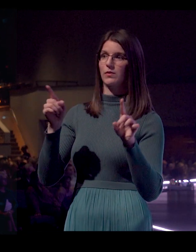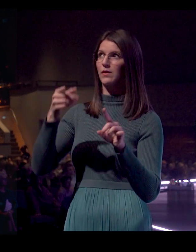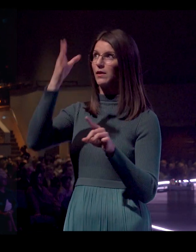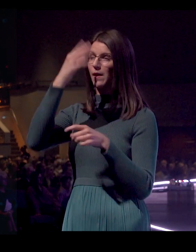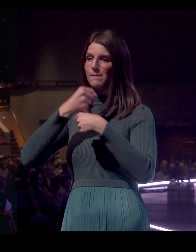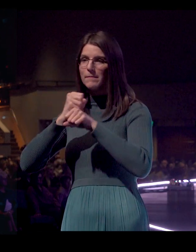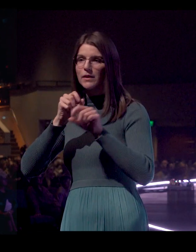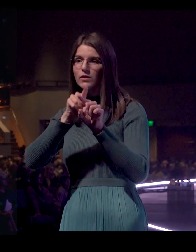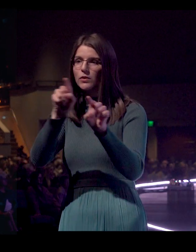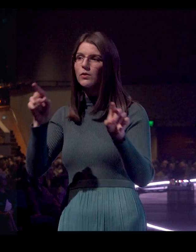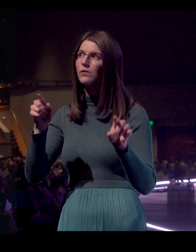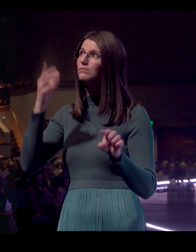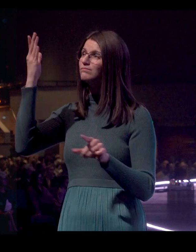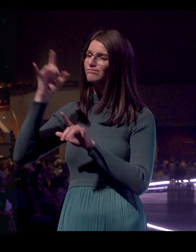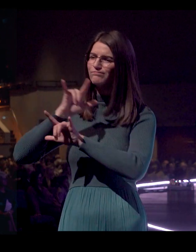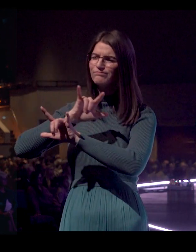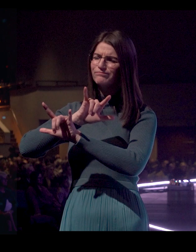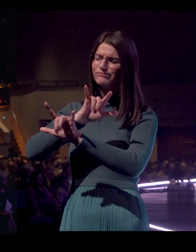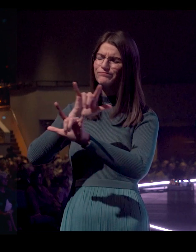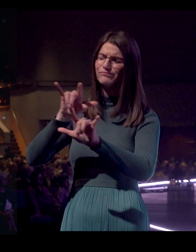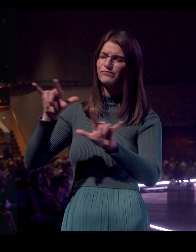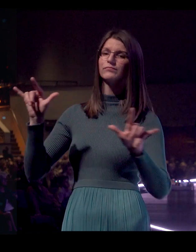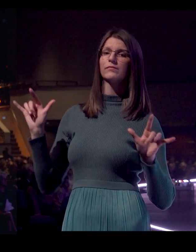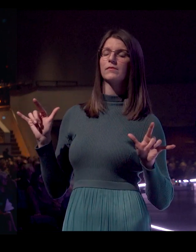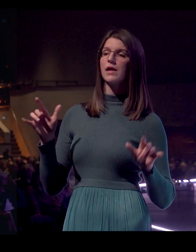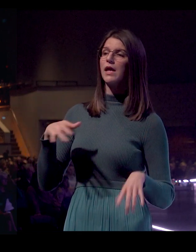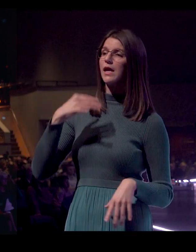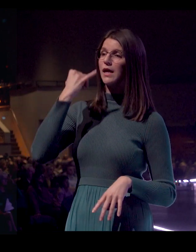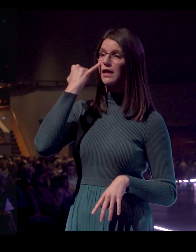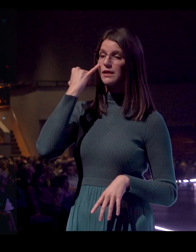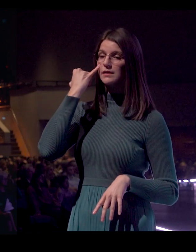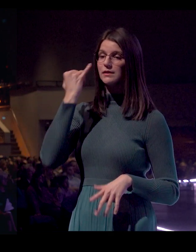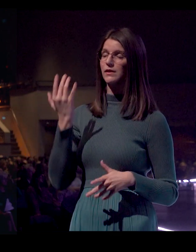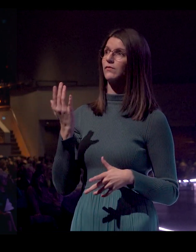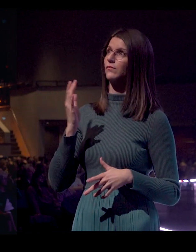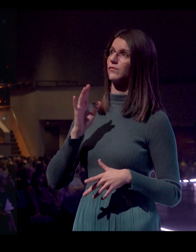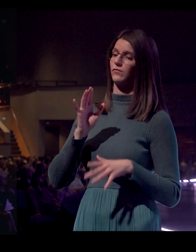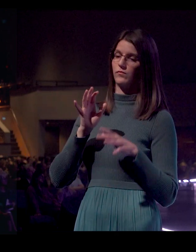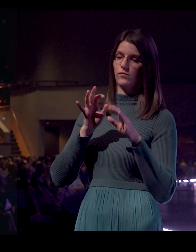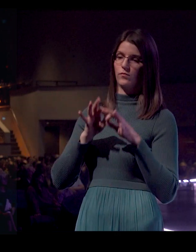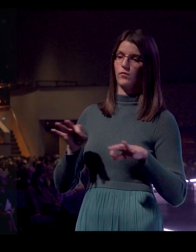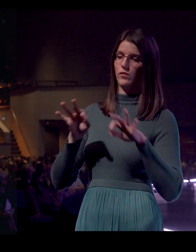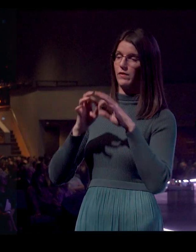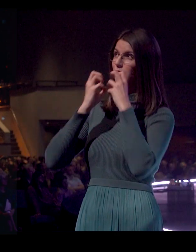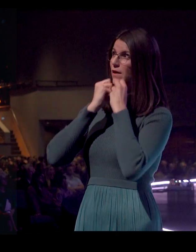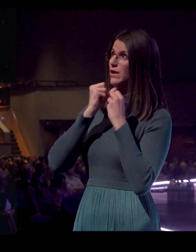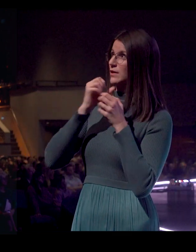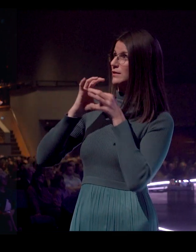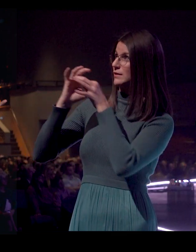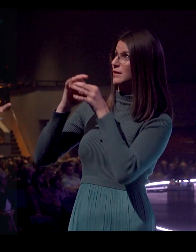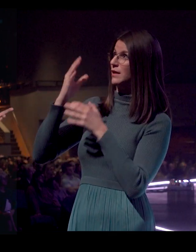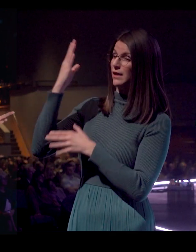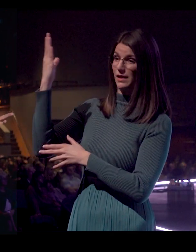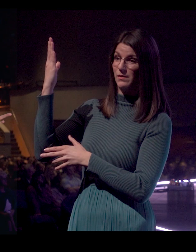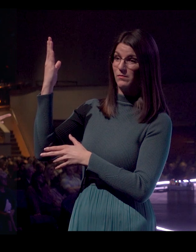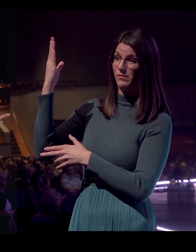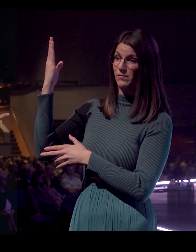don't find your worth and value in him, primarily in him alone, you will be left